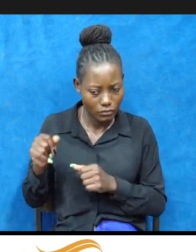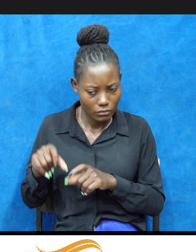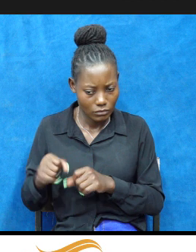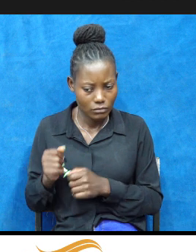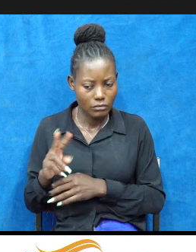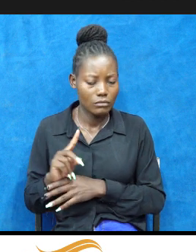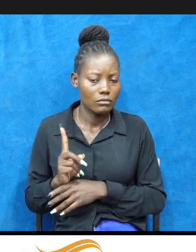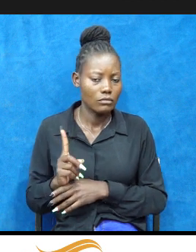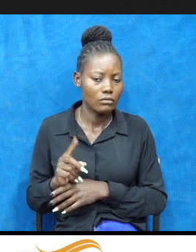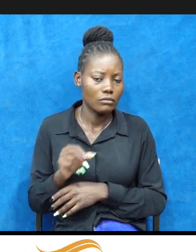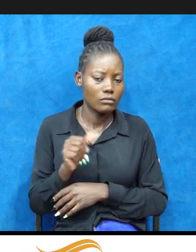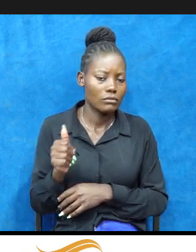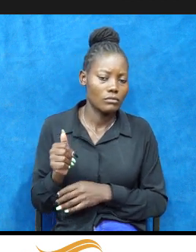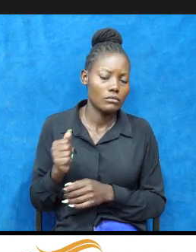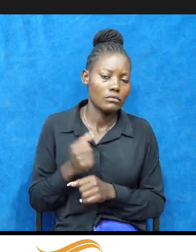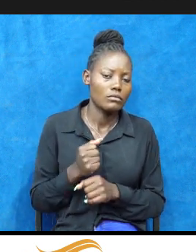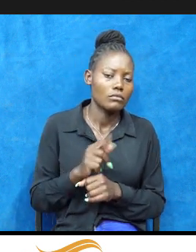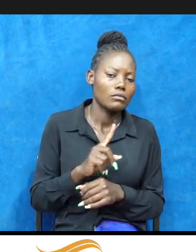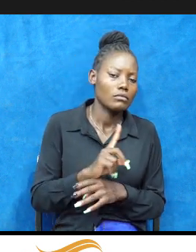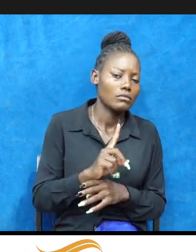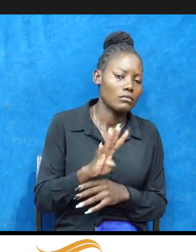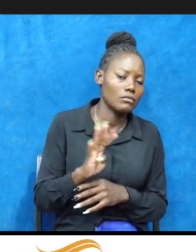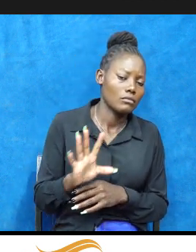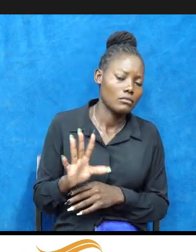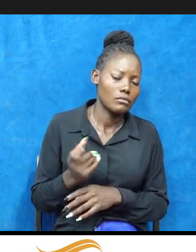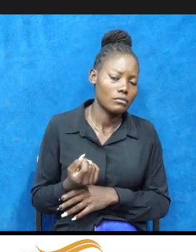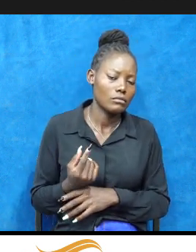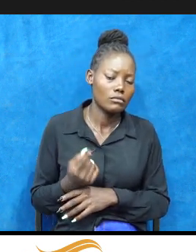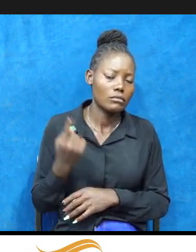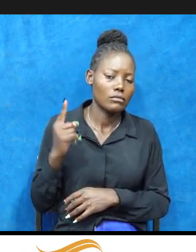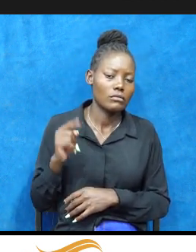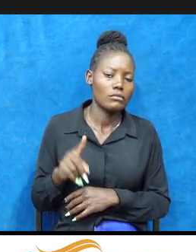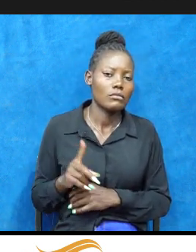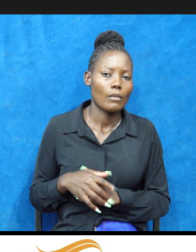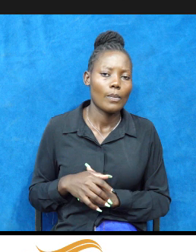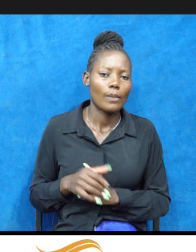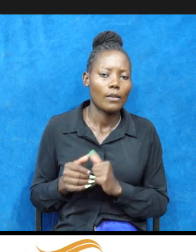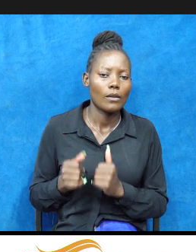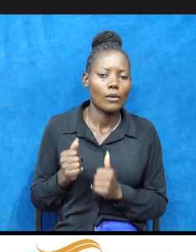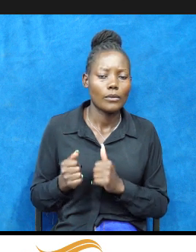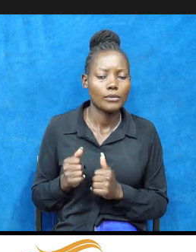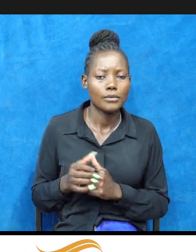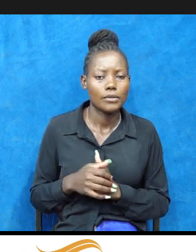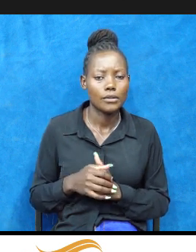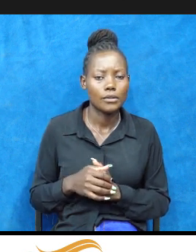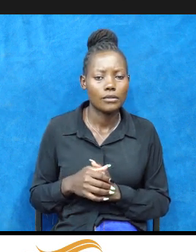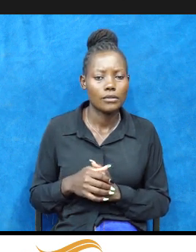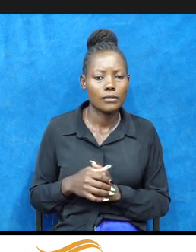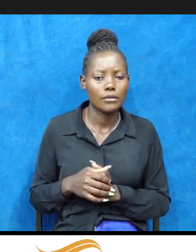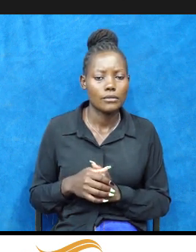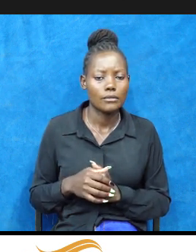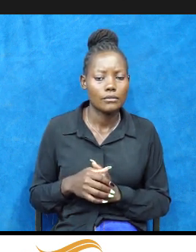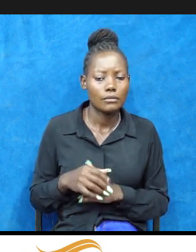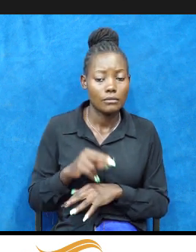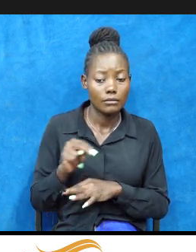that's pretty fair. I've had athletes do under a minute 45. For that, which is, well, the guy that did it was an all, well,